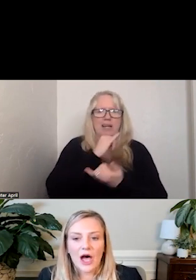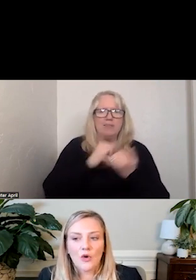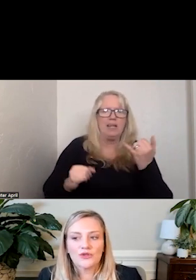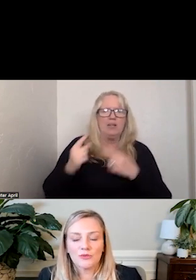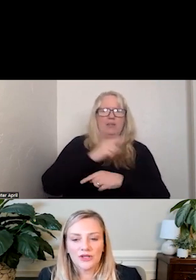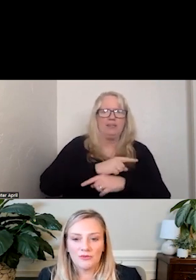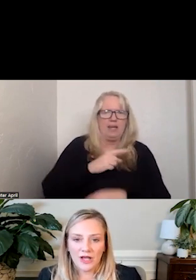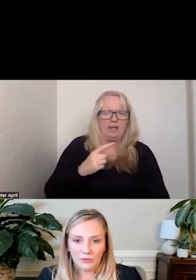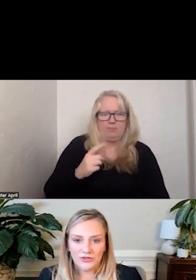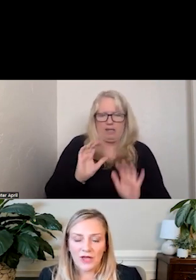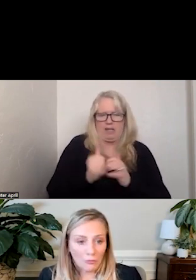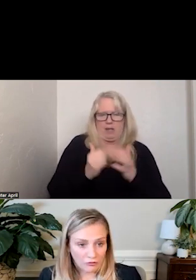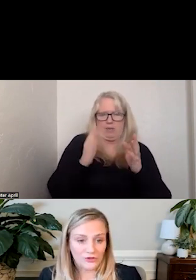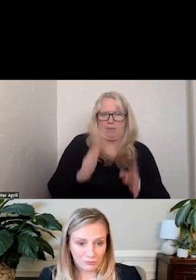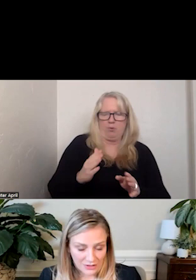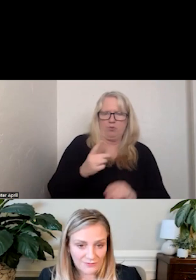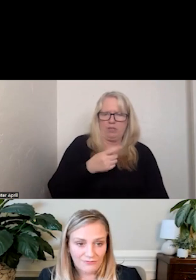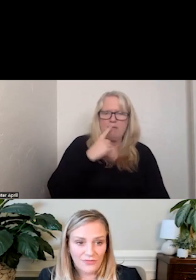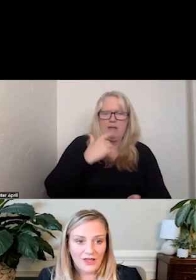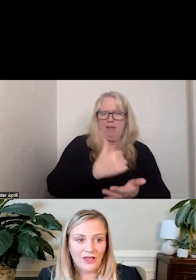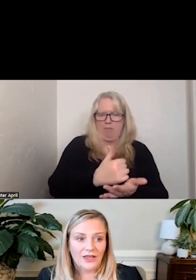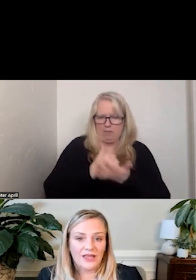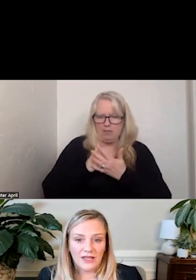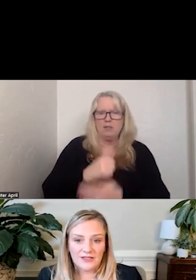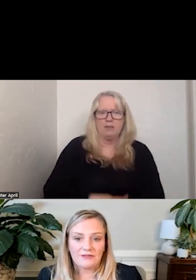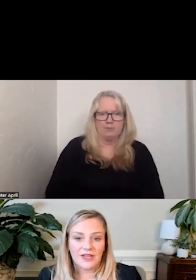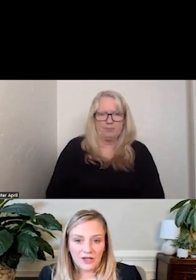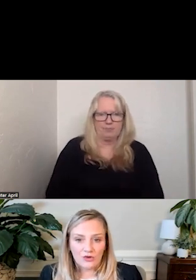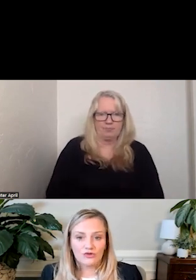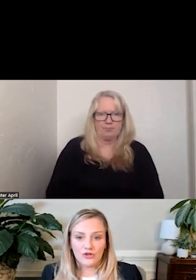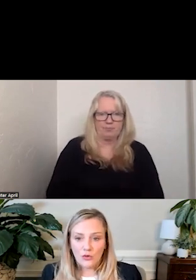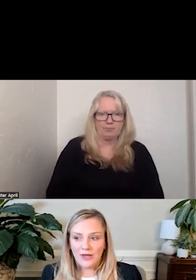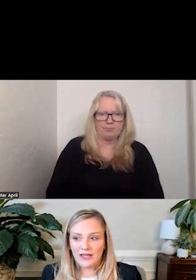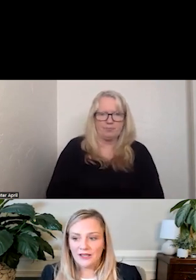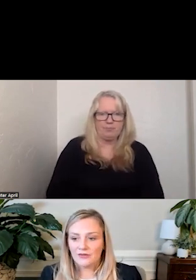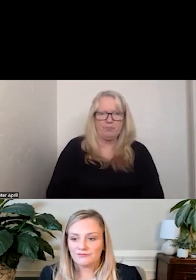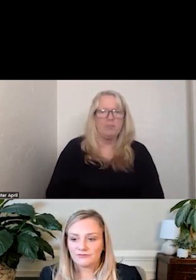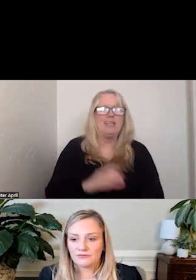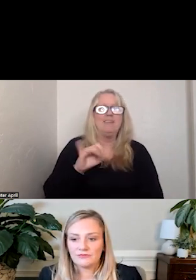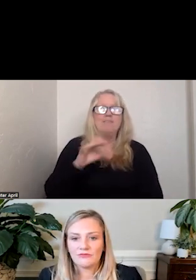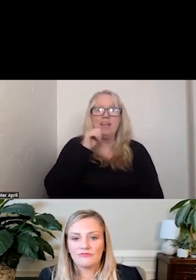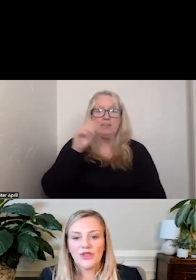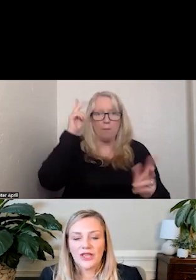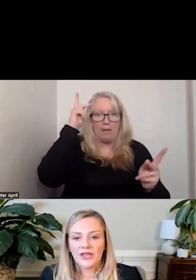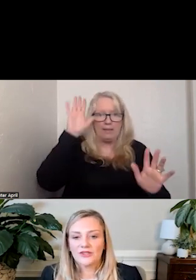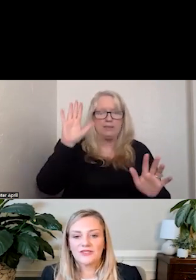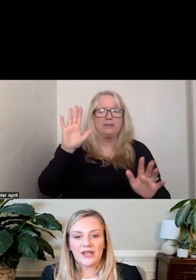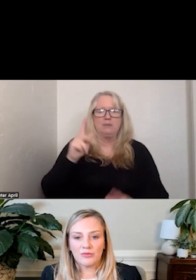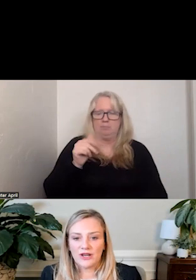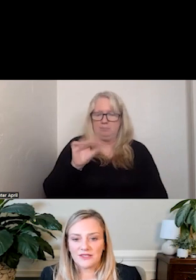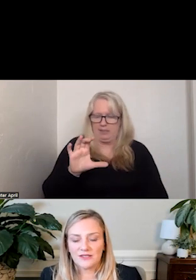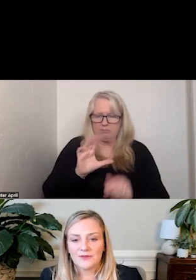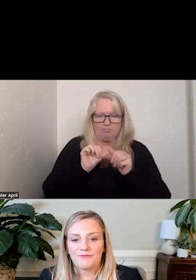crisis, how someone can be helpful to me is if they don't panic, they